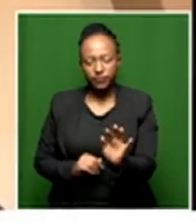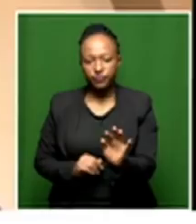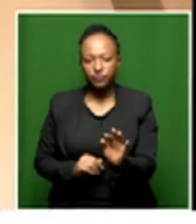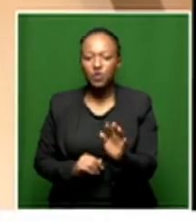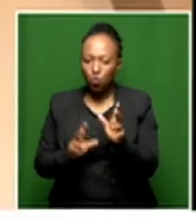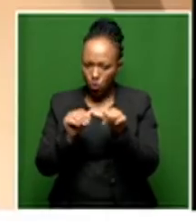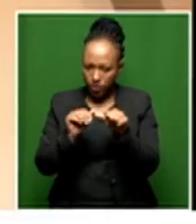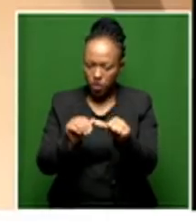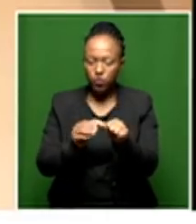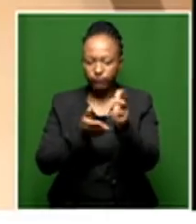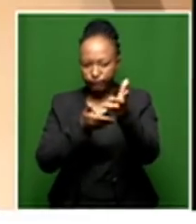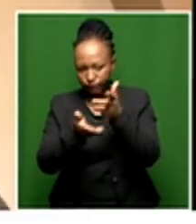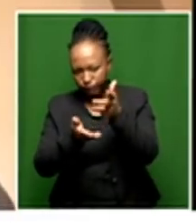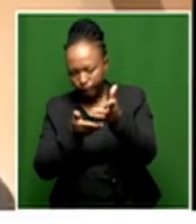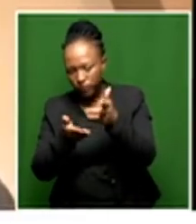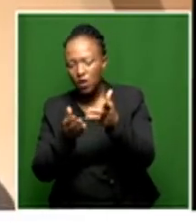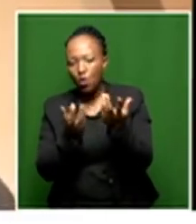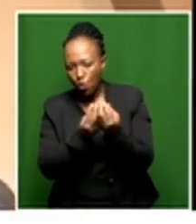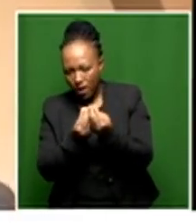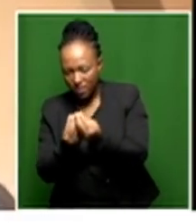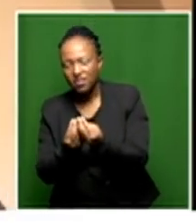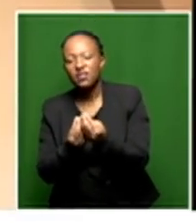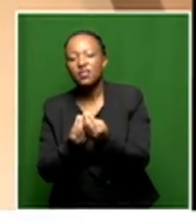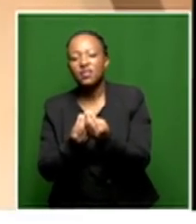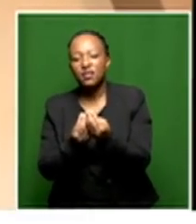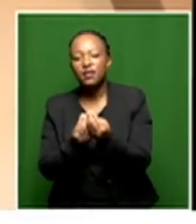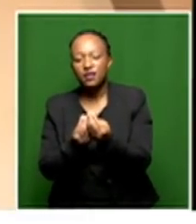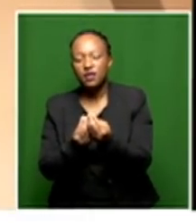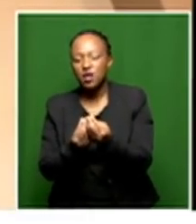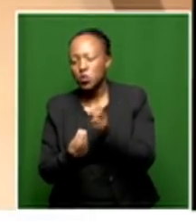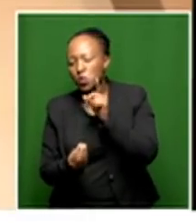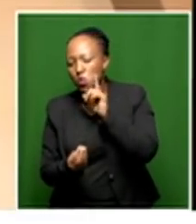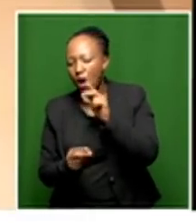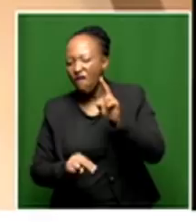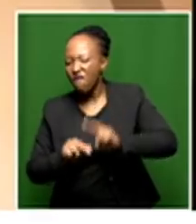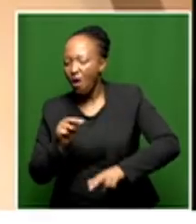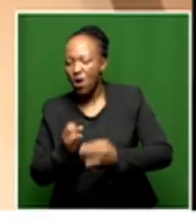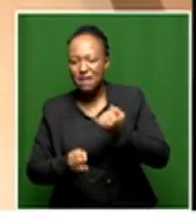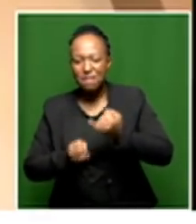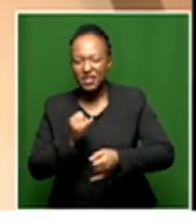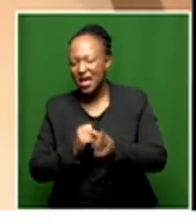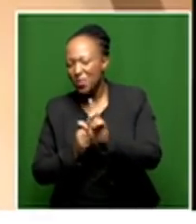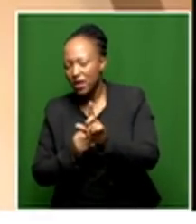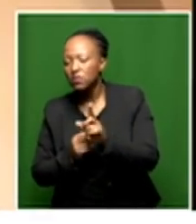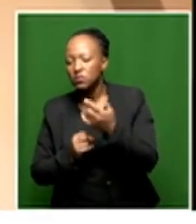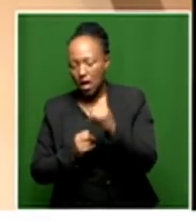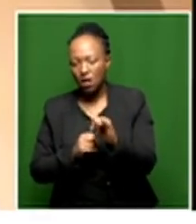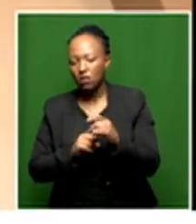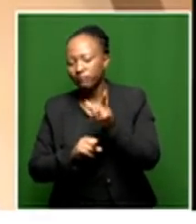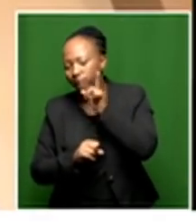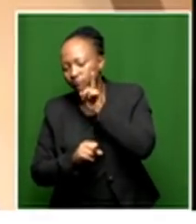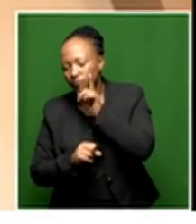We keep on engaging with them. We are with them in terms of fault finding if there's anything that needs to be